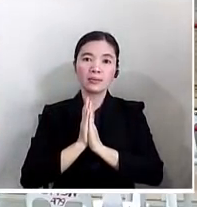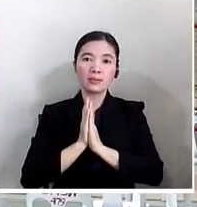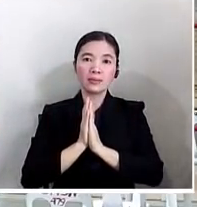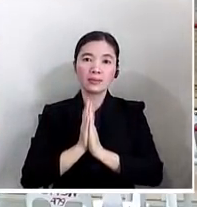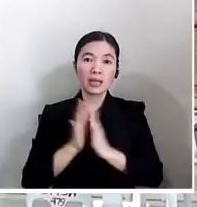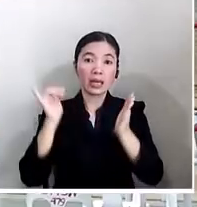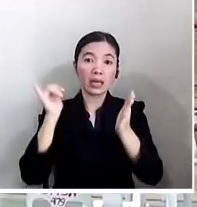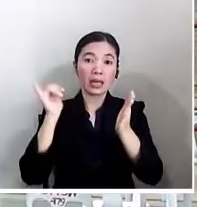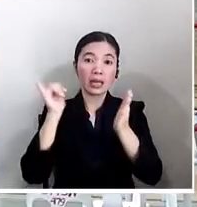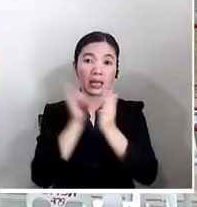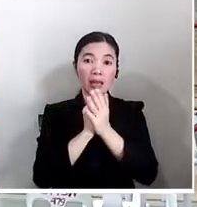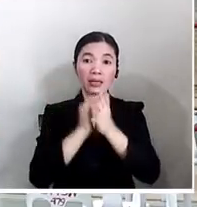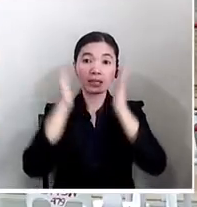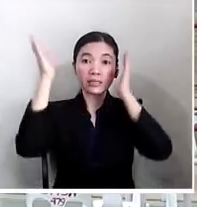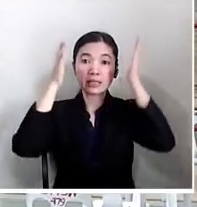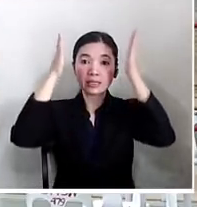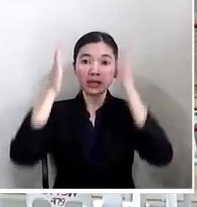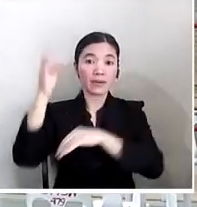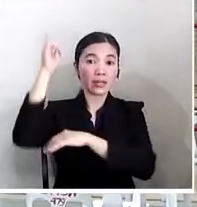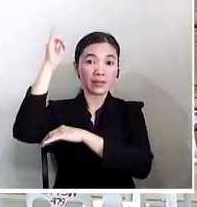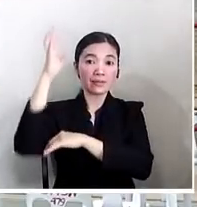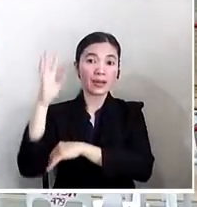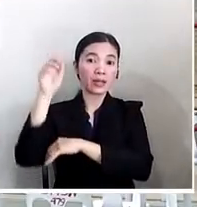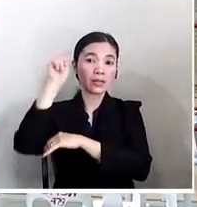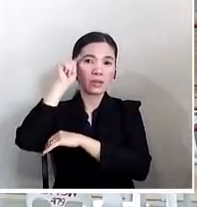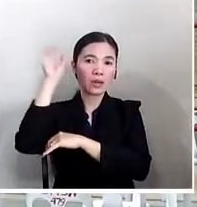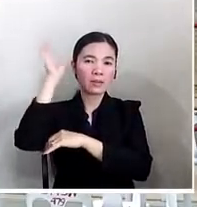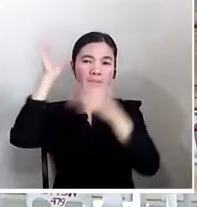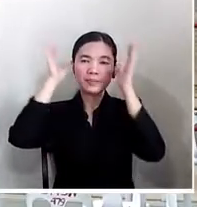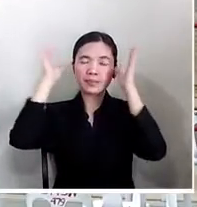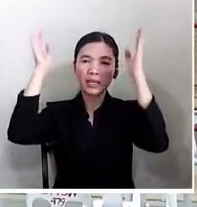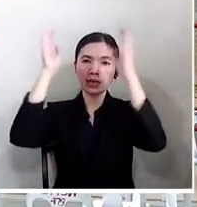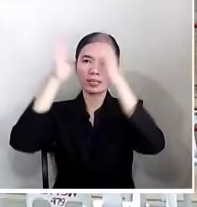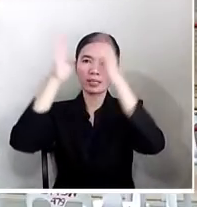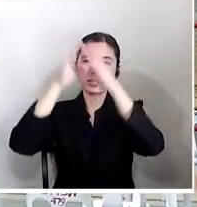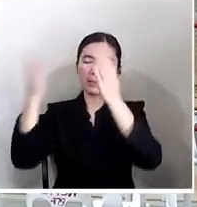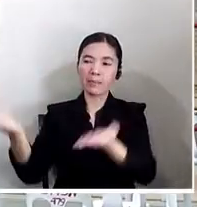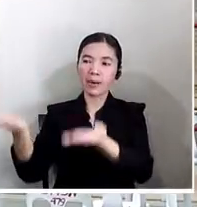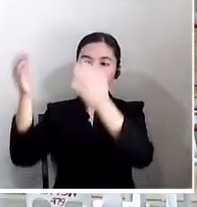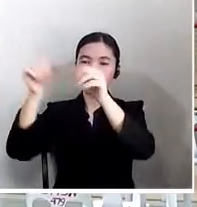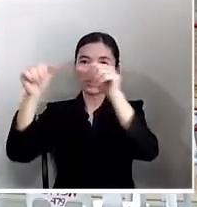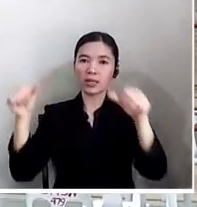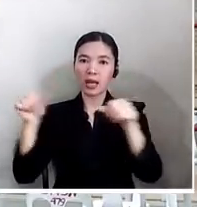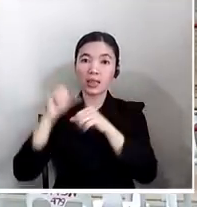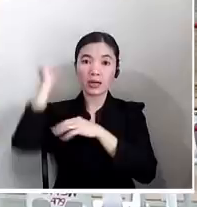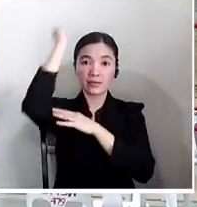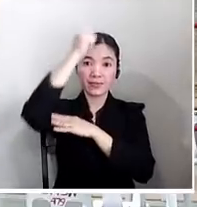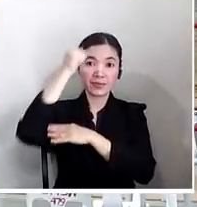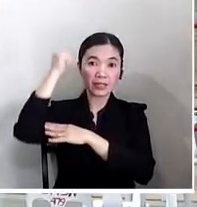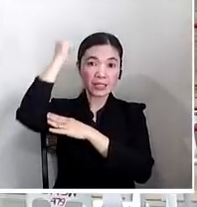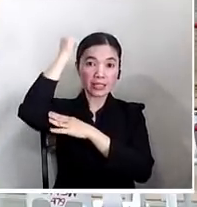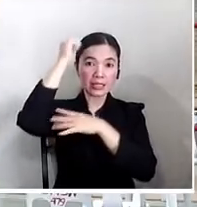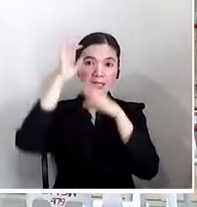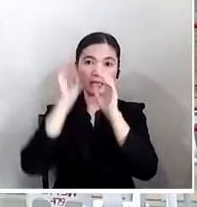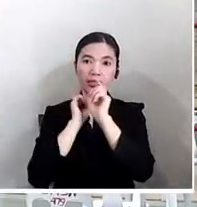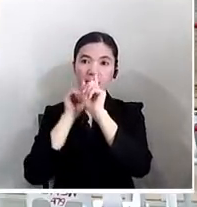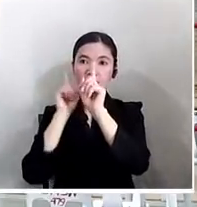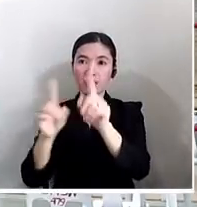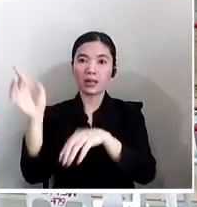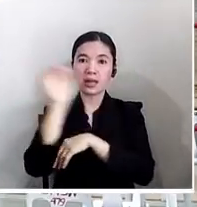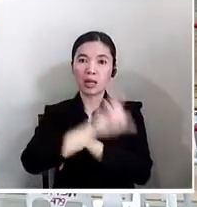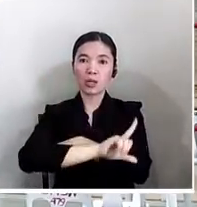servant of God, Tuvalu Kamumut, bishop, be raised to the altar of saints, let us pray to the